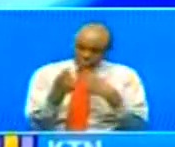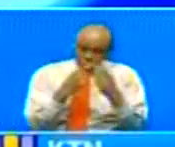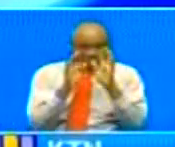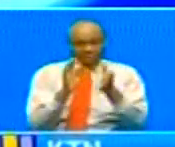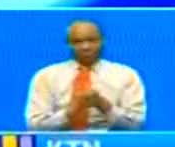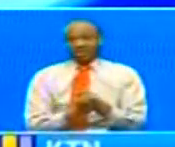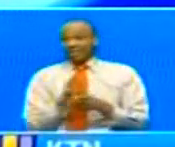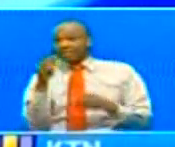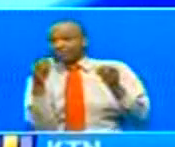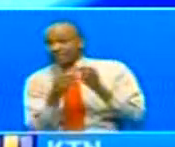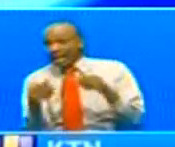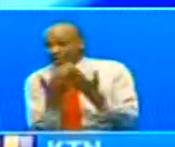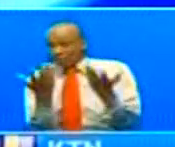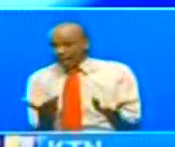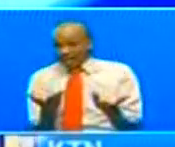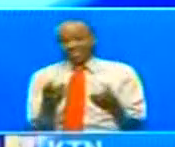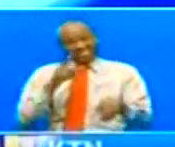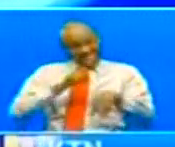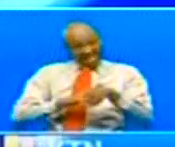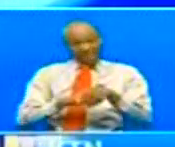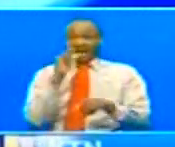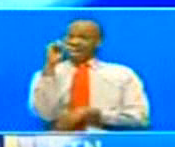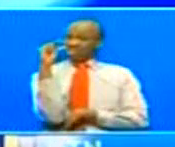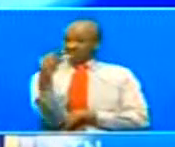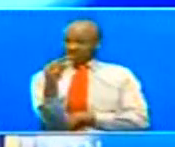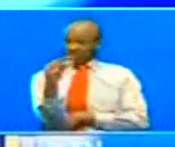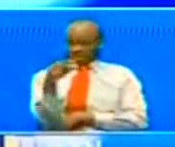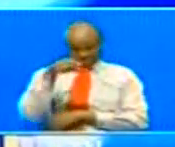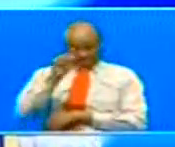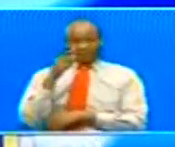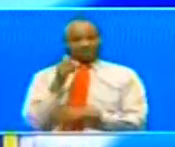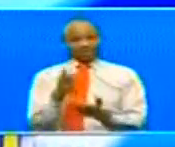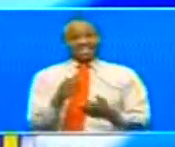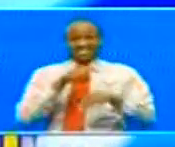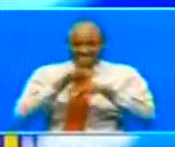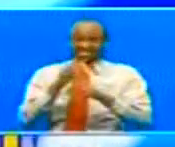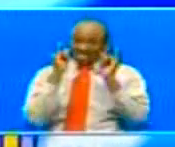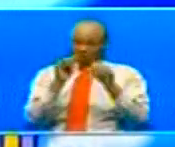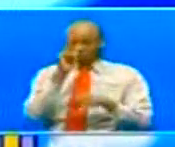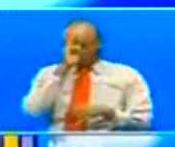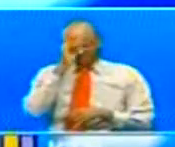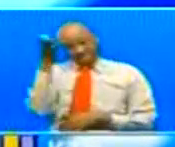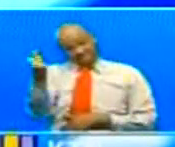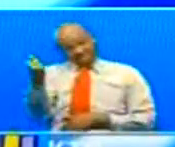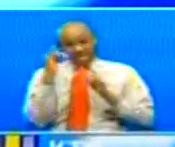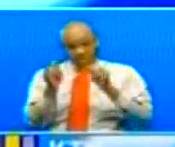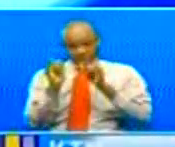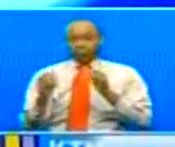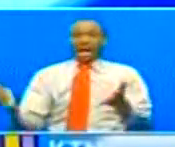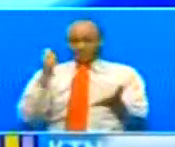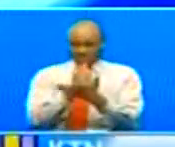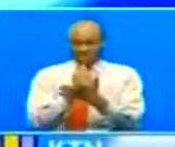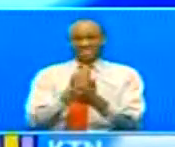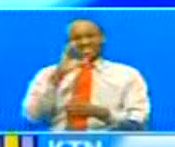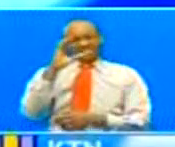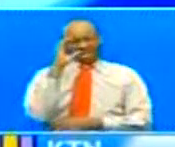reports, the meeting was held as the Inspector General of Police, Joseph Boynet, sent new police chiefs to Garissa and appointed detectives